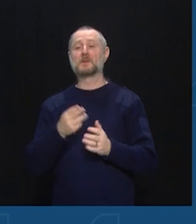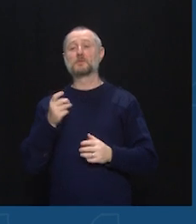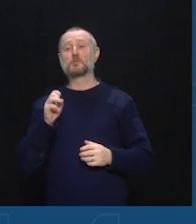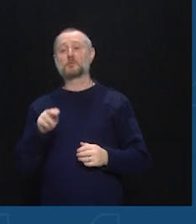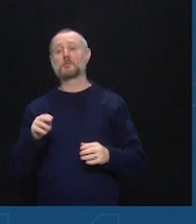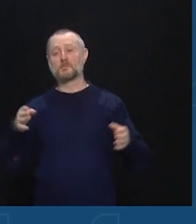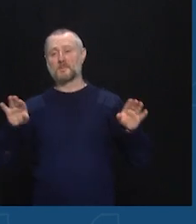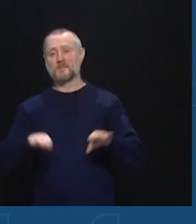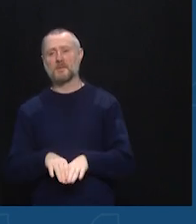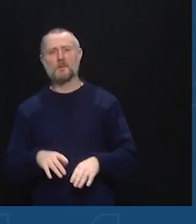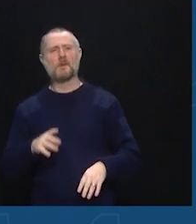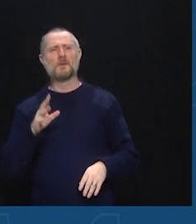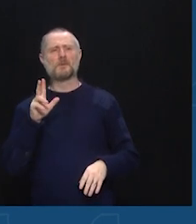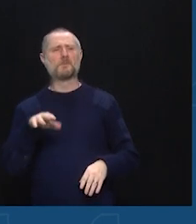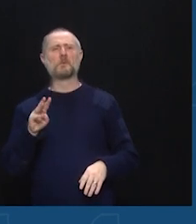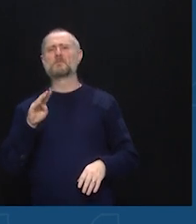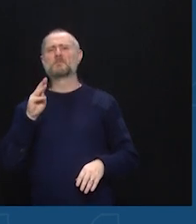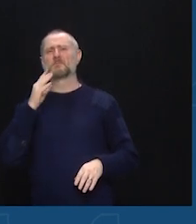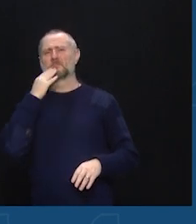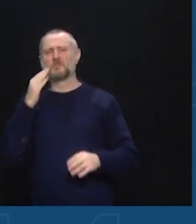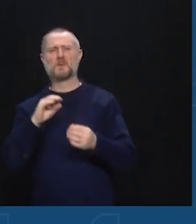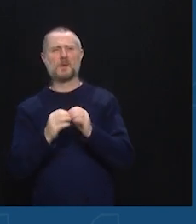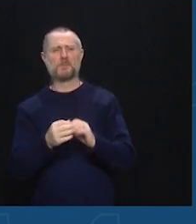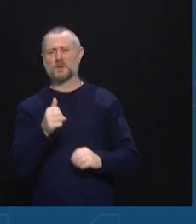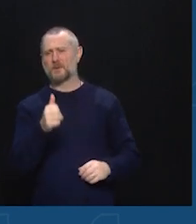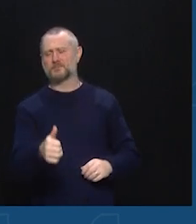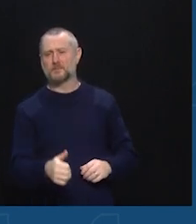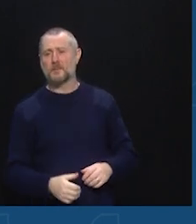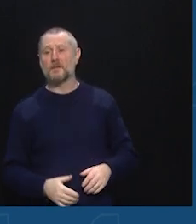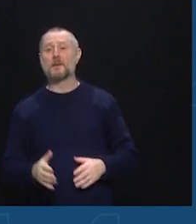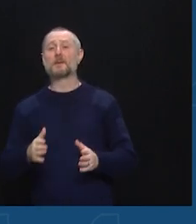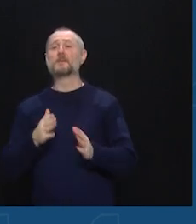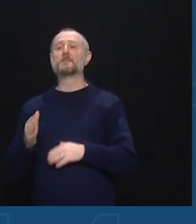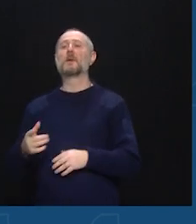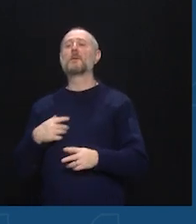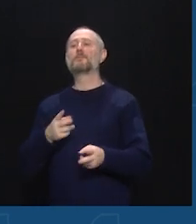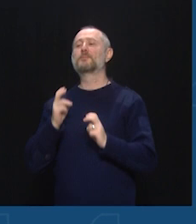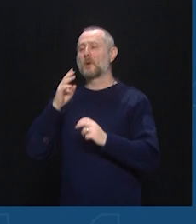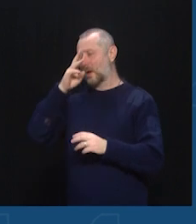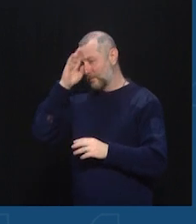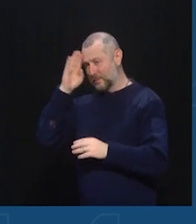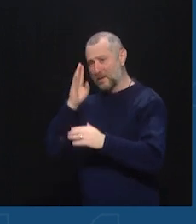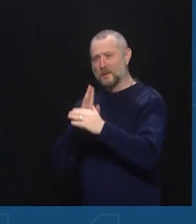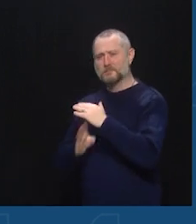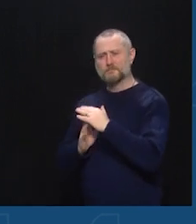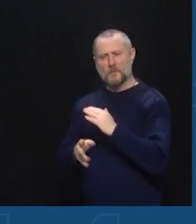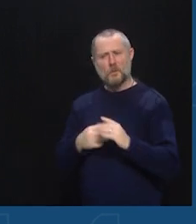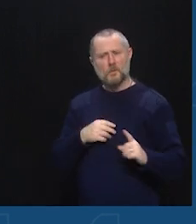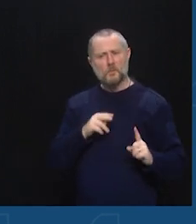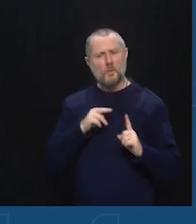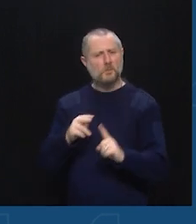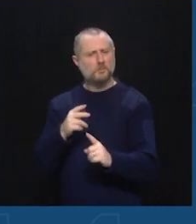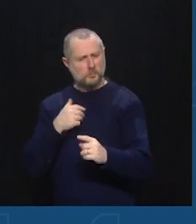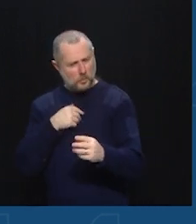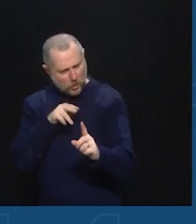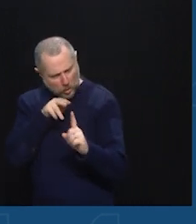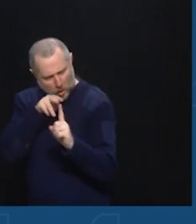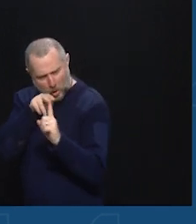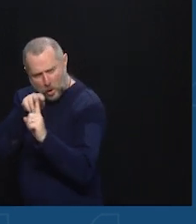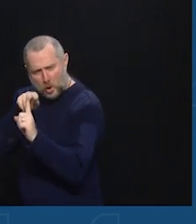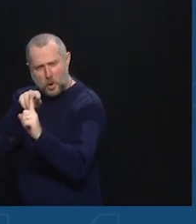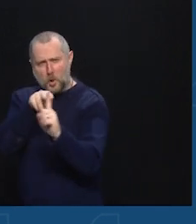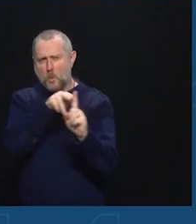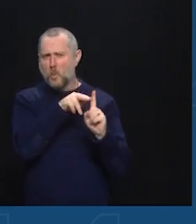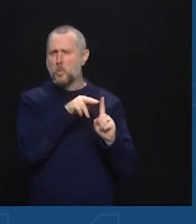very good trend for us. And hospitalization, something you all know I've been monitoring closely, our hospital capacity. And